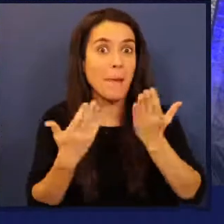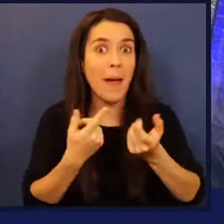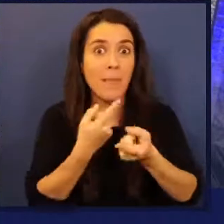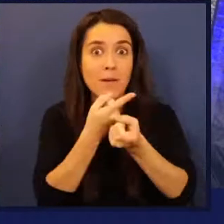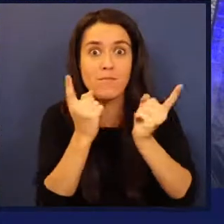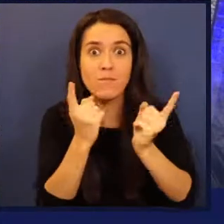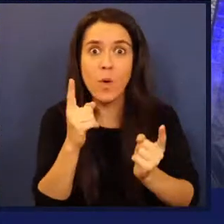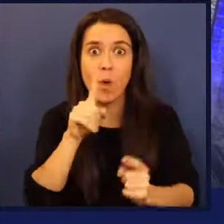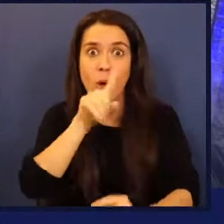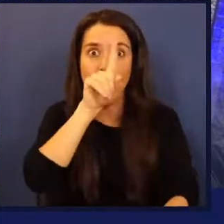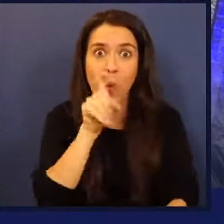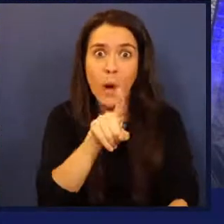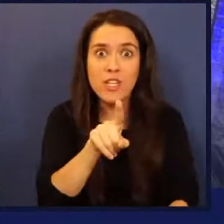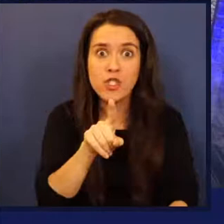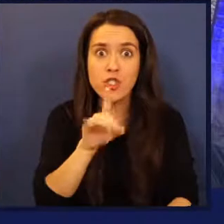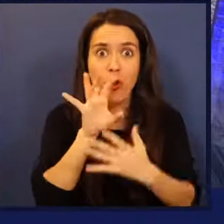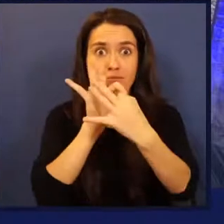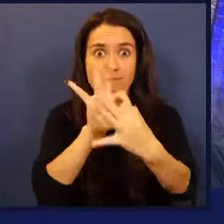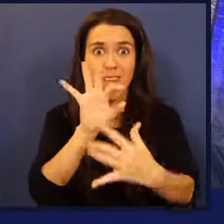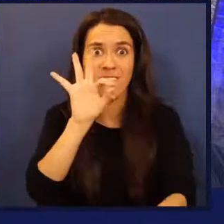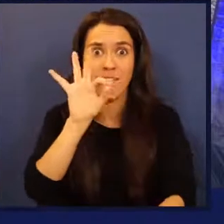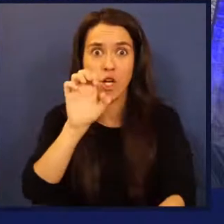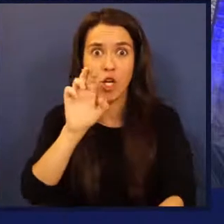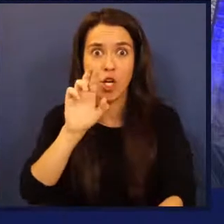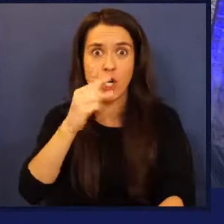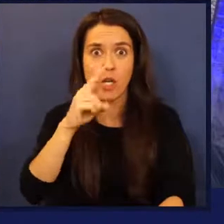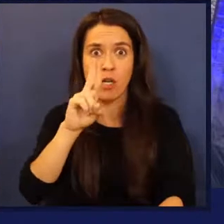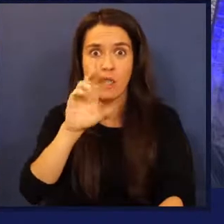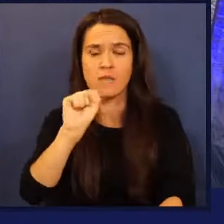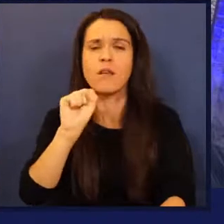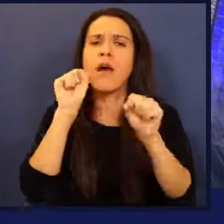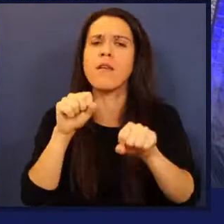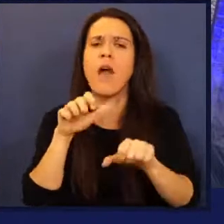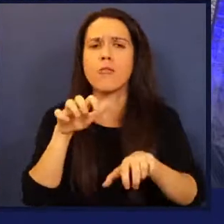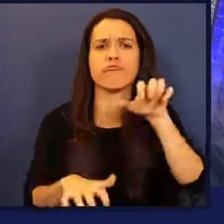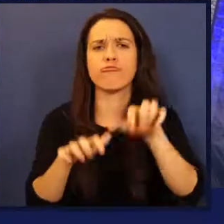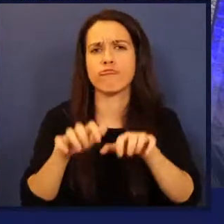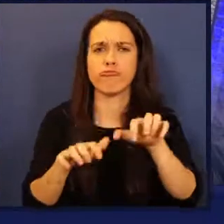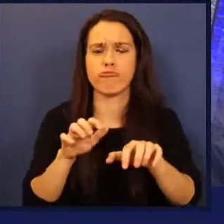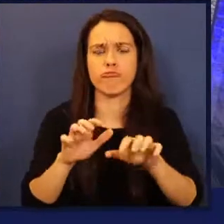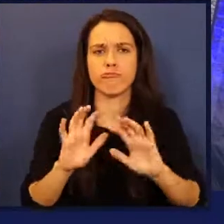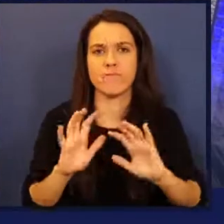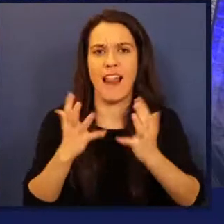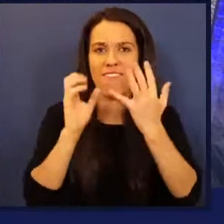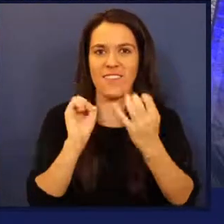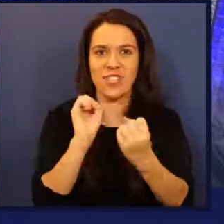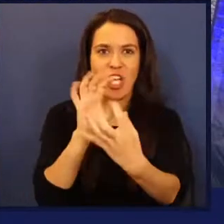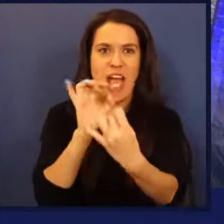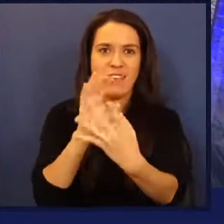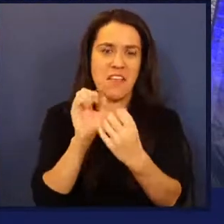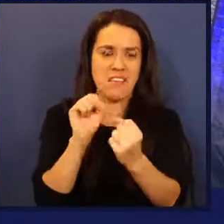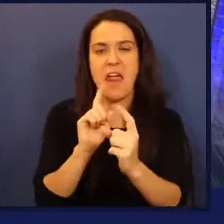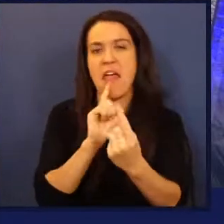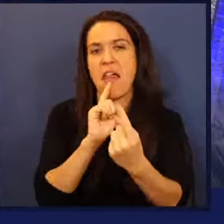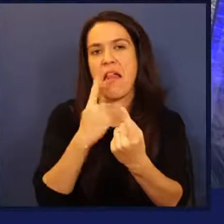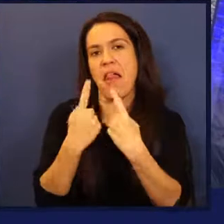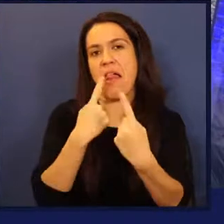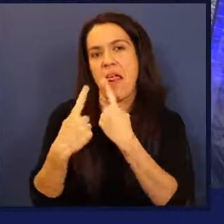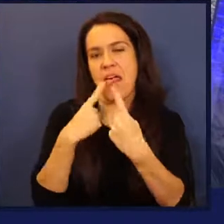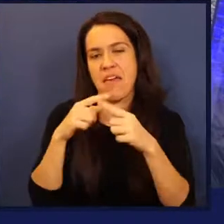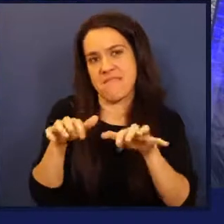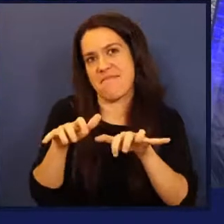for Fergus, please feel free to post them in the live chat. I guess Fergus can stick around in the live chat and have a look at that.